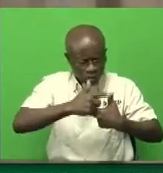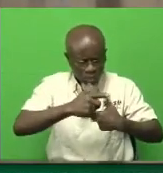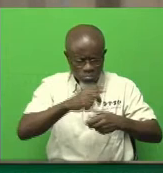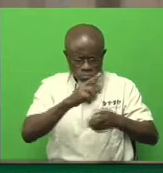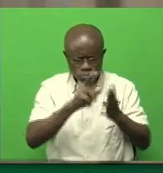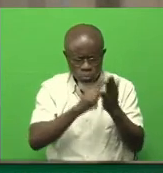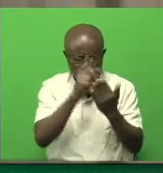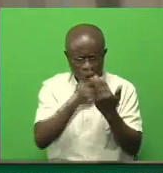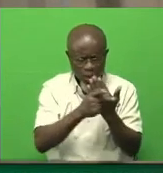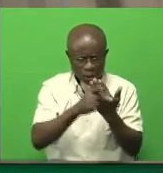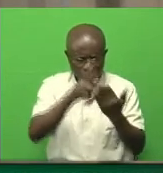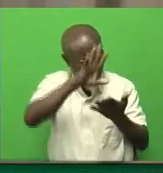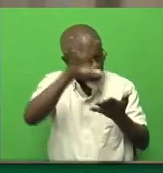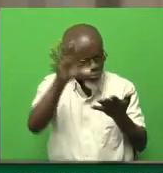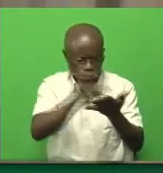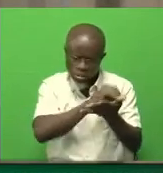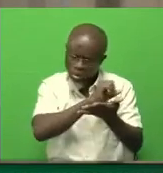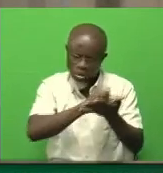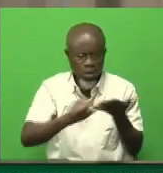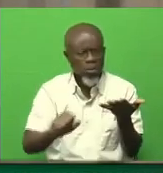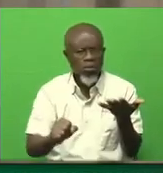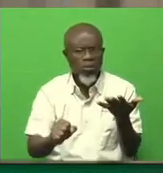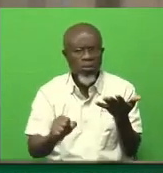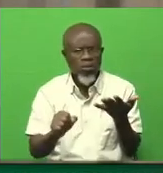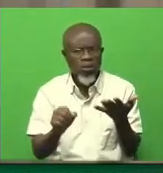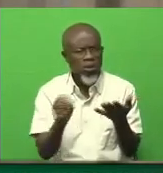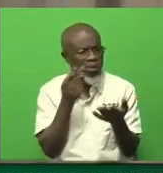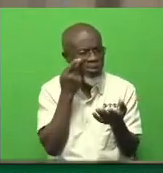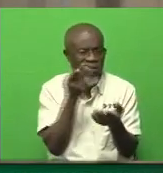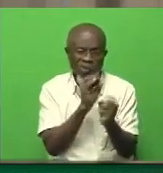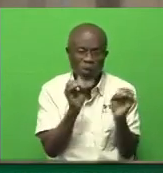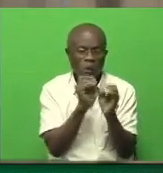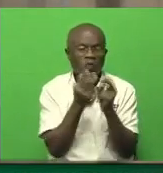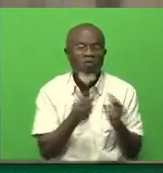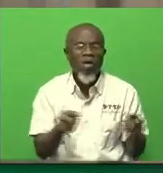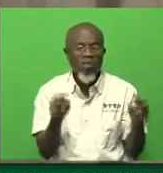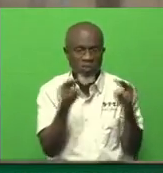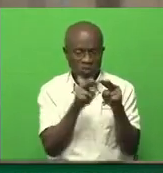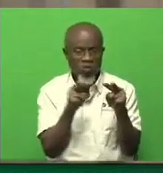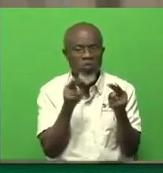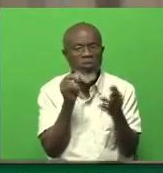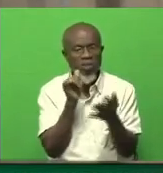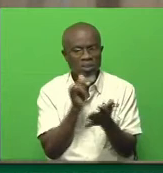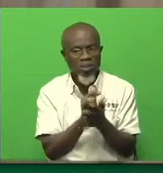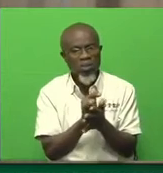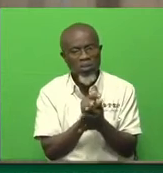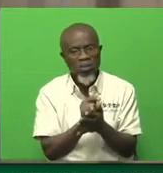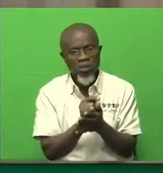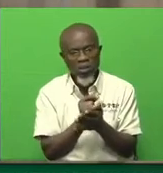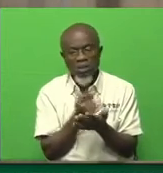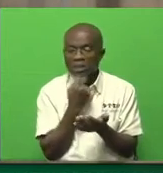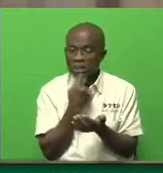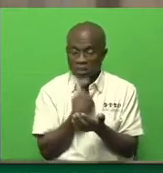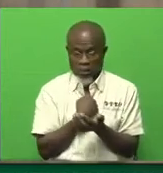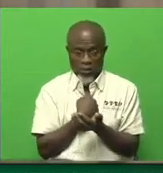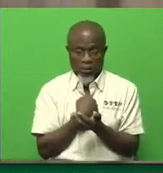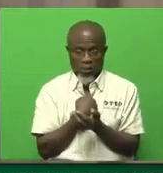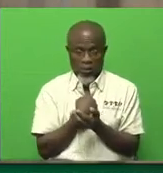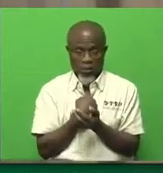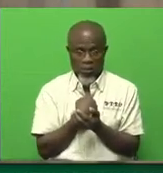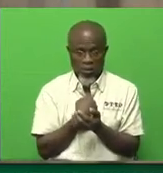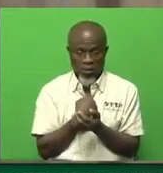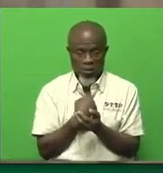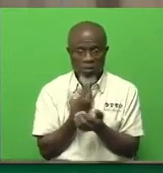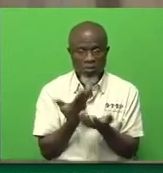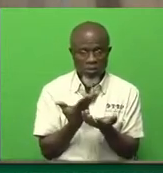they scrapped that they saw no value in that they told us up and down the country how much of